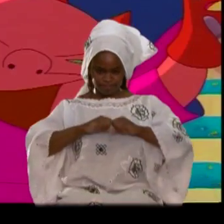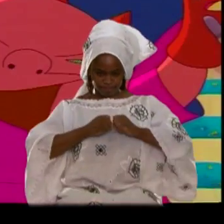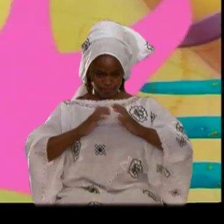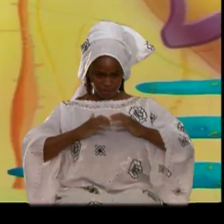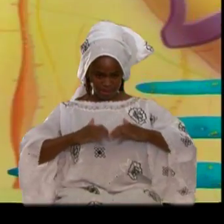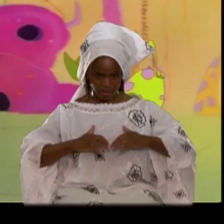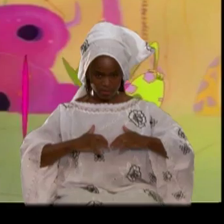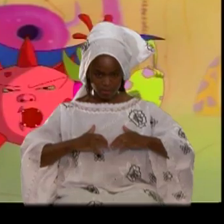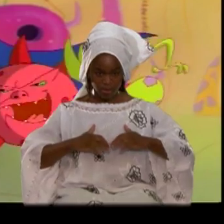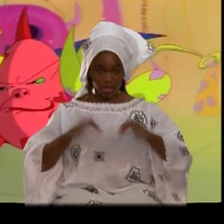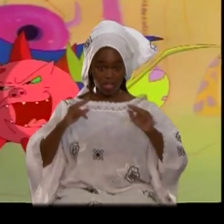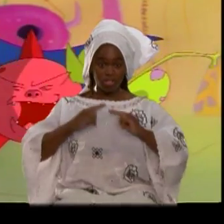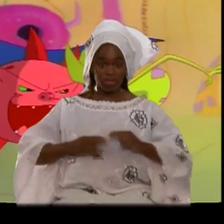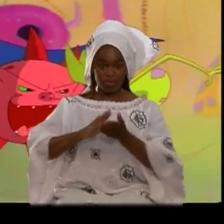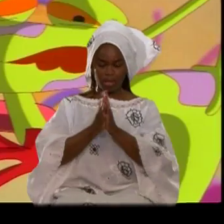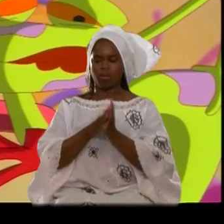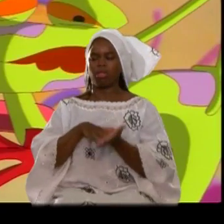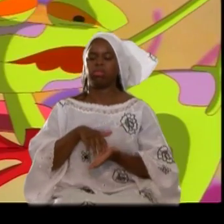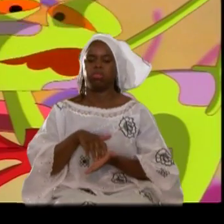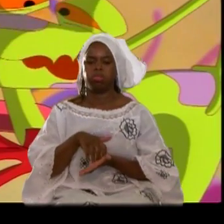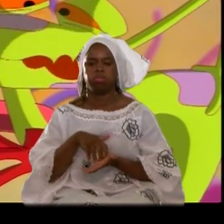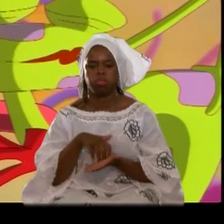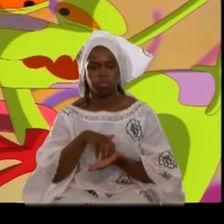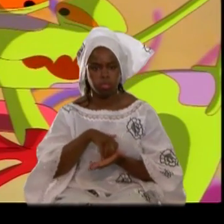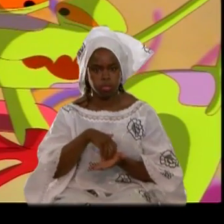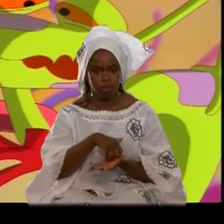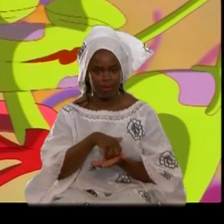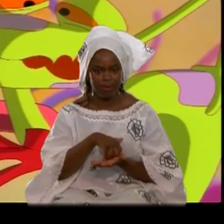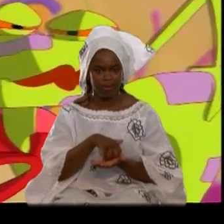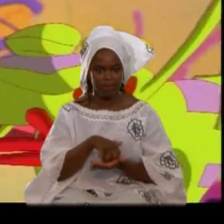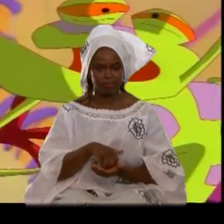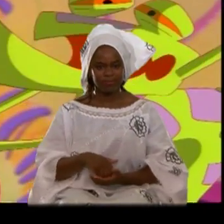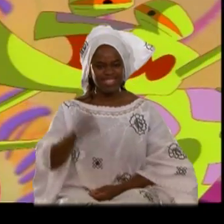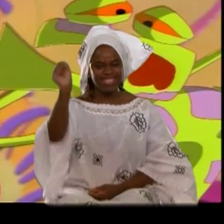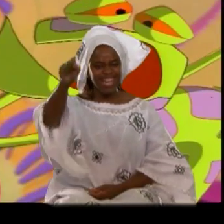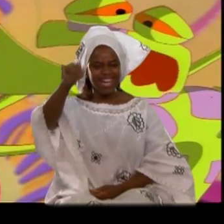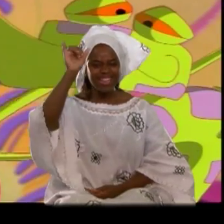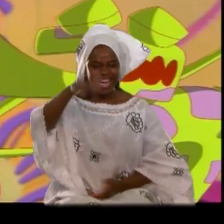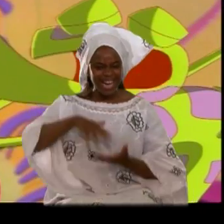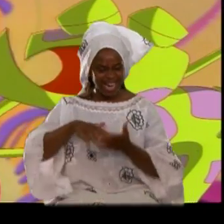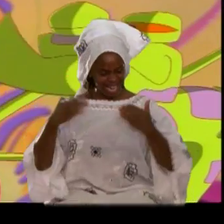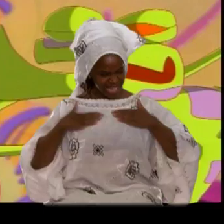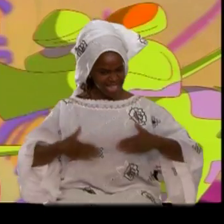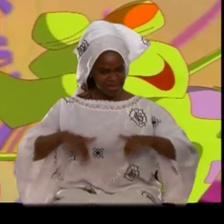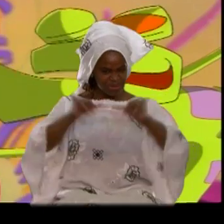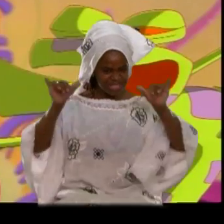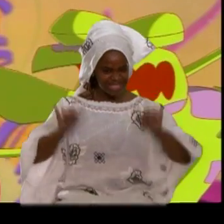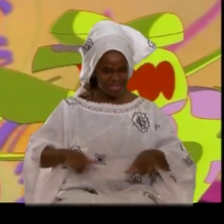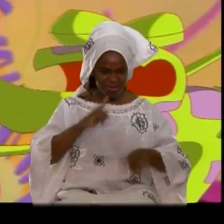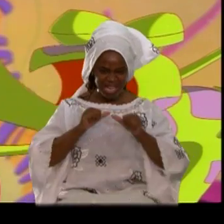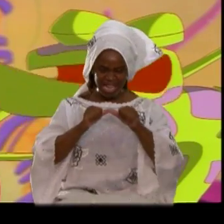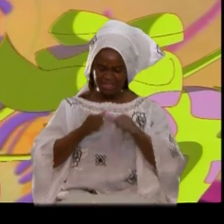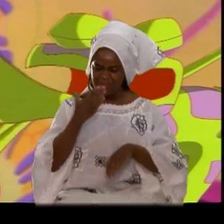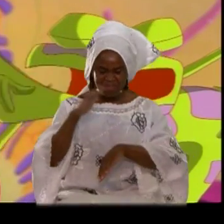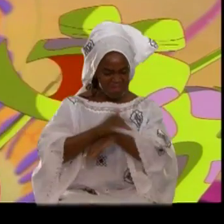is just taking another victim. But in reality, it's you, the victors. Overlord AIDS, has man who considers himself the